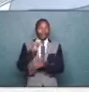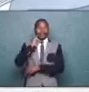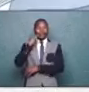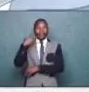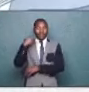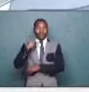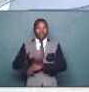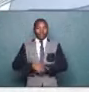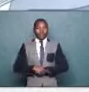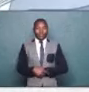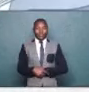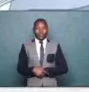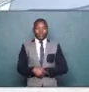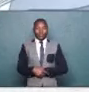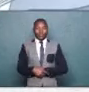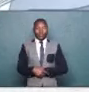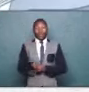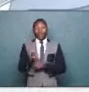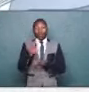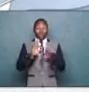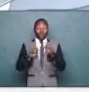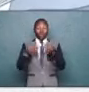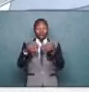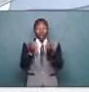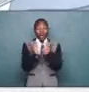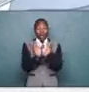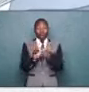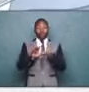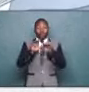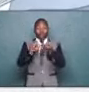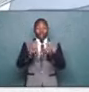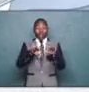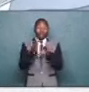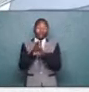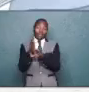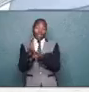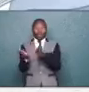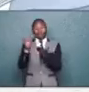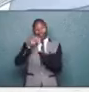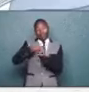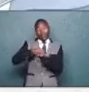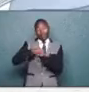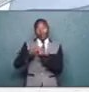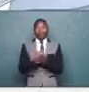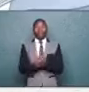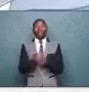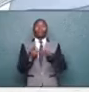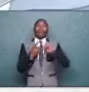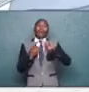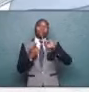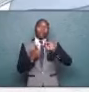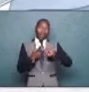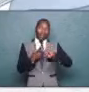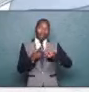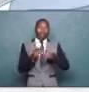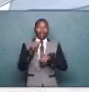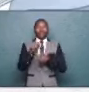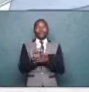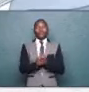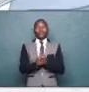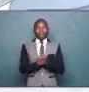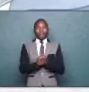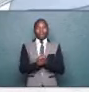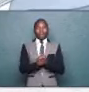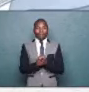Msanje. The selection of the councils considered a number of factors, including number 1. The type